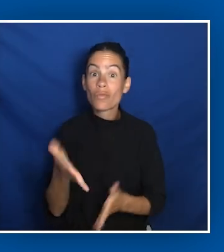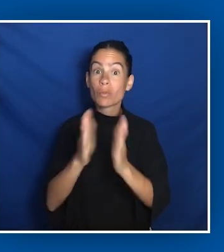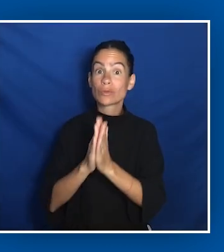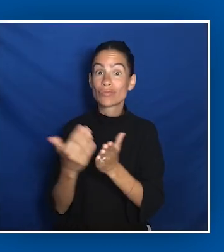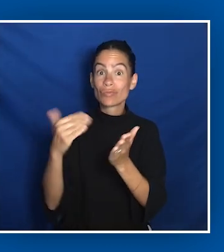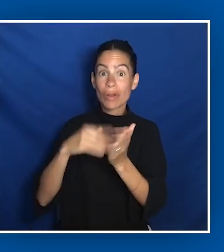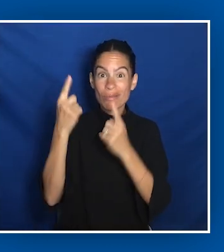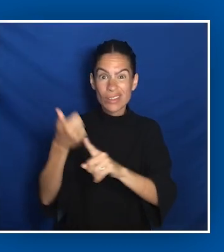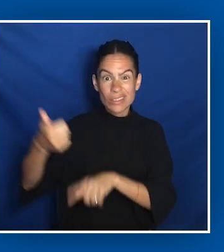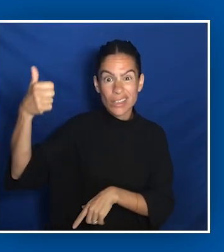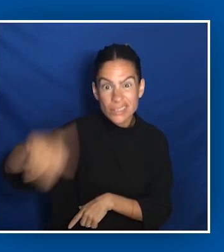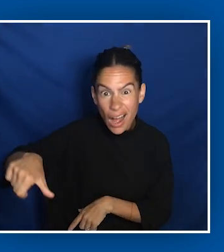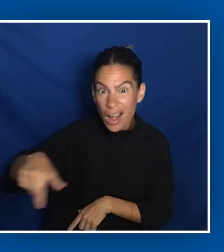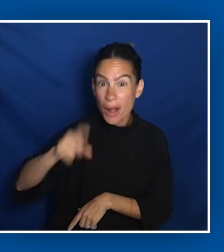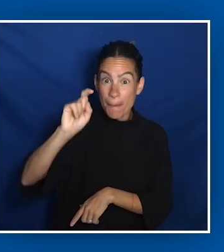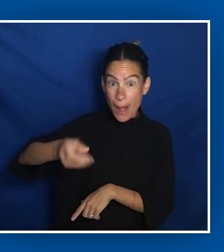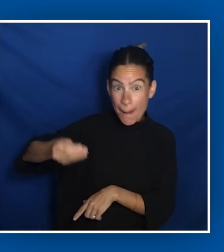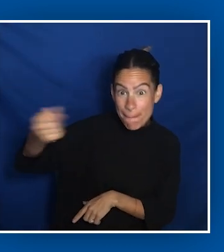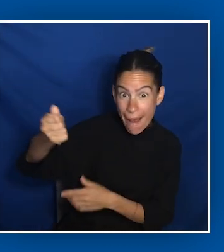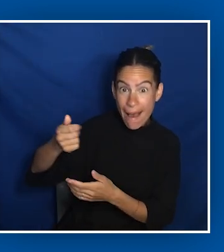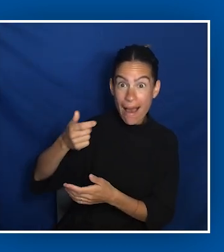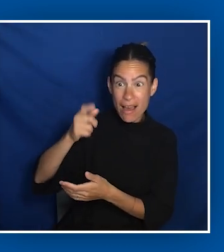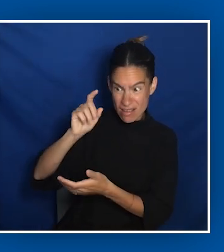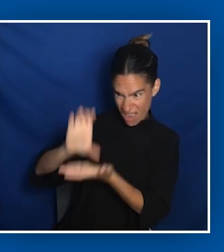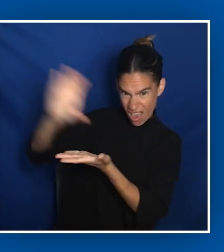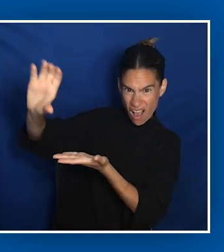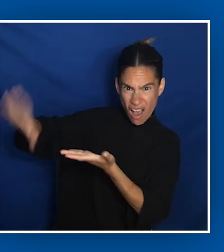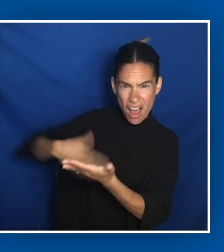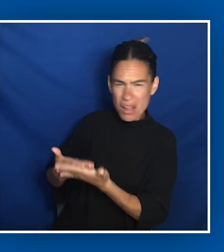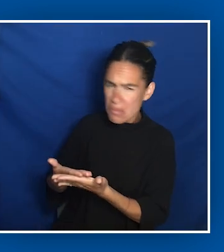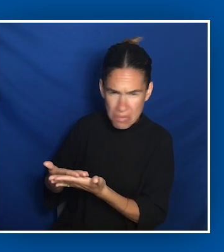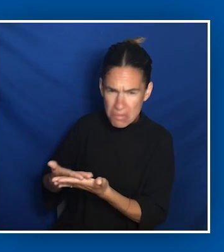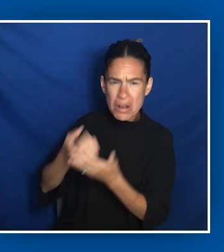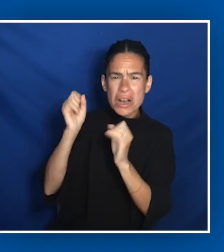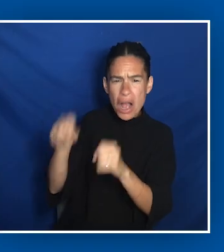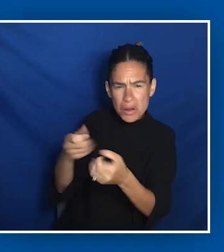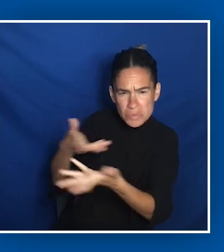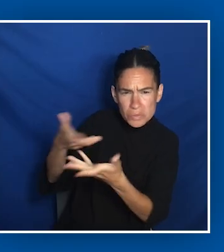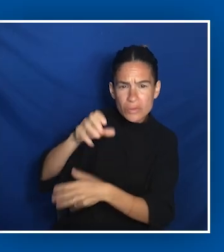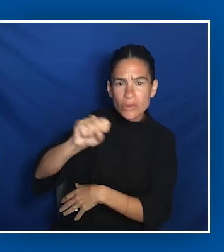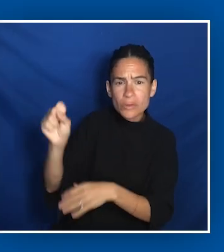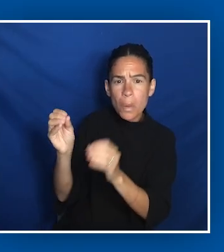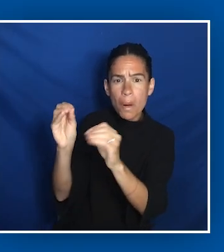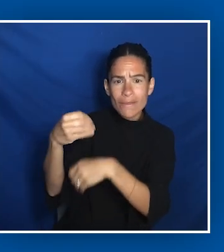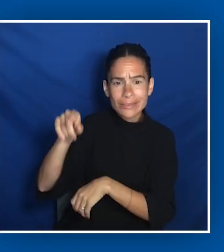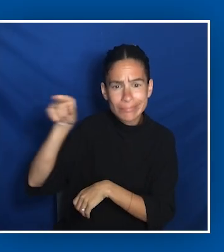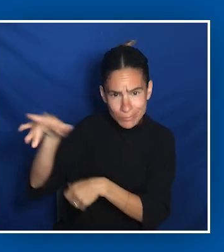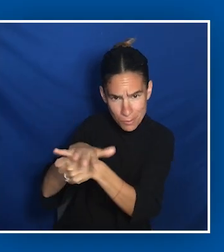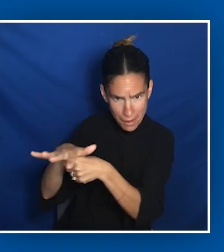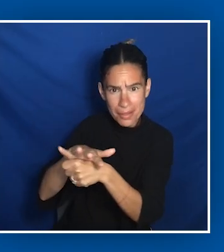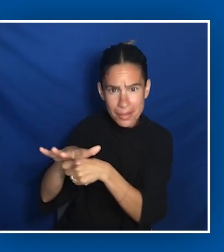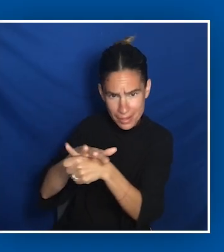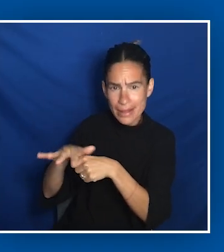or if your request for reconsideration is denied. If you do have to repay, you don't have to pay the whole amount at one time. You can work with